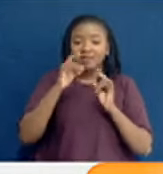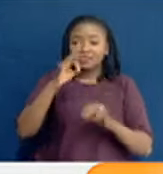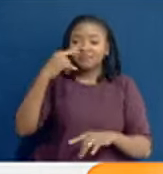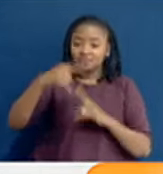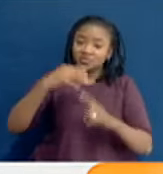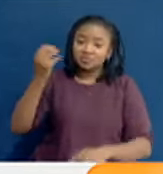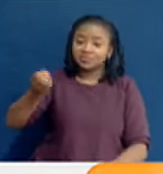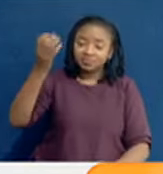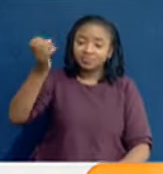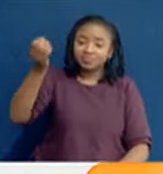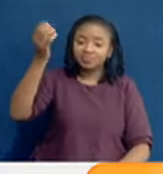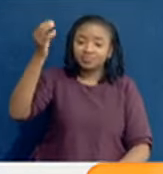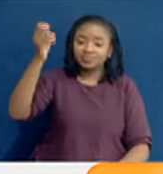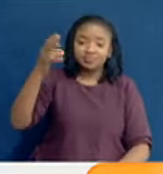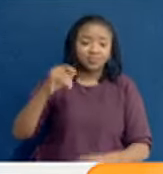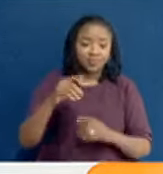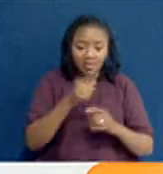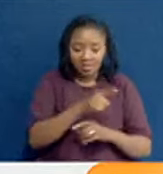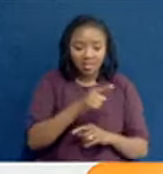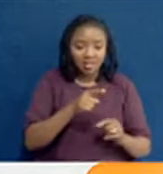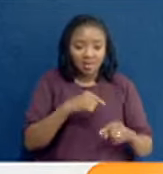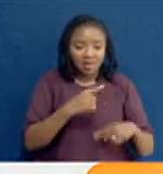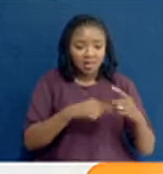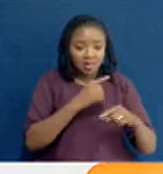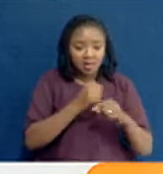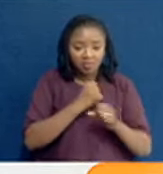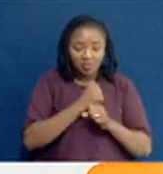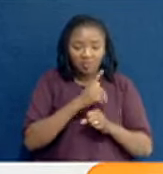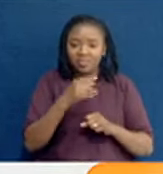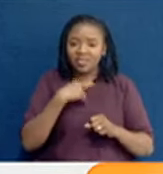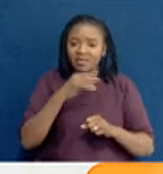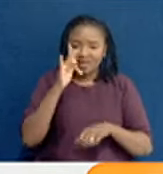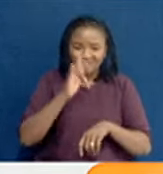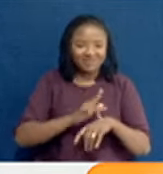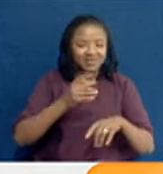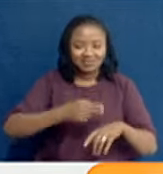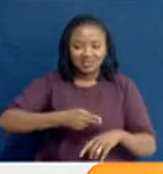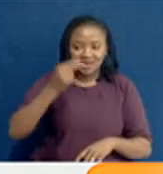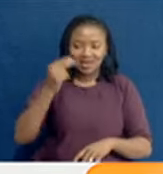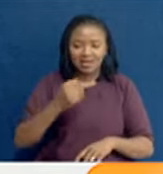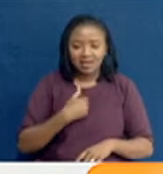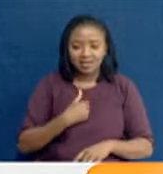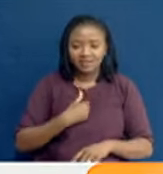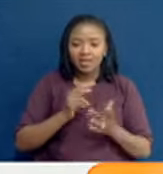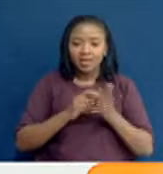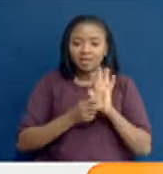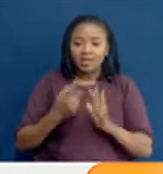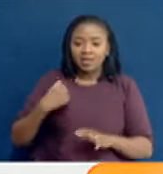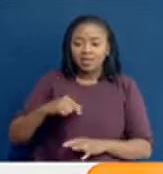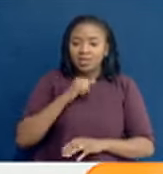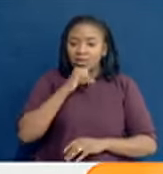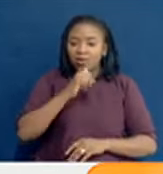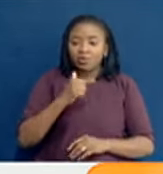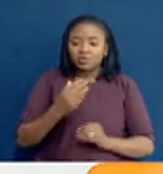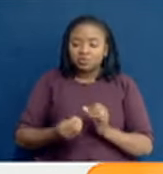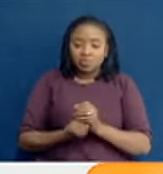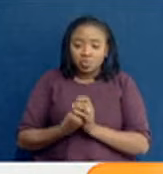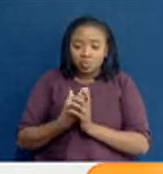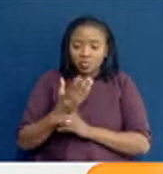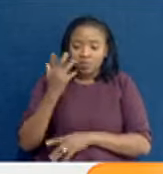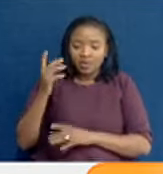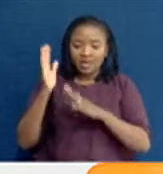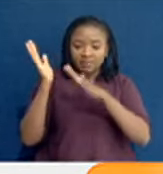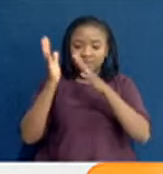zero. You know, meaning that we are not necessarily advancing as a global community in reduction of